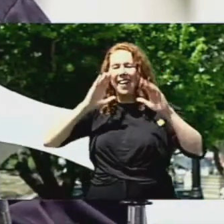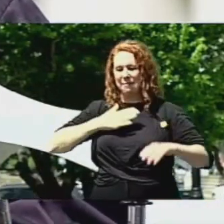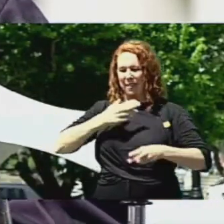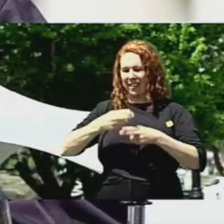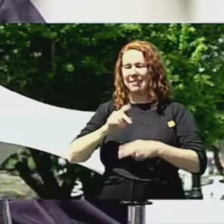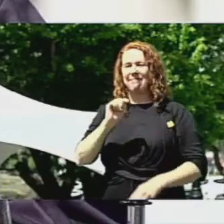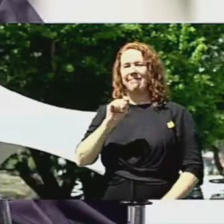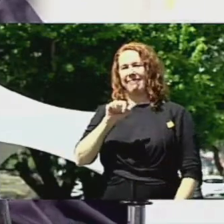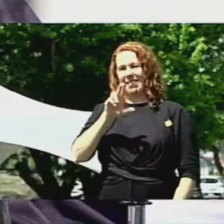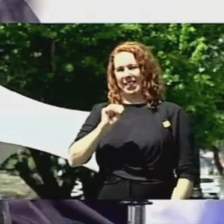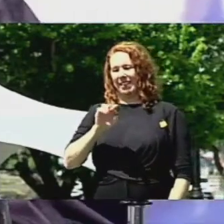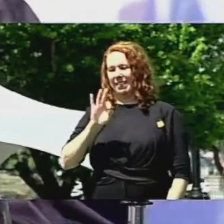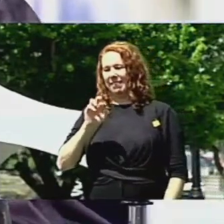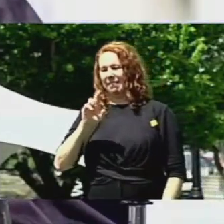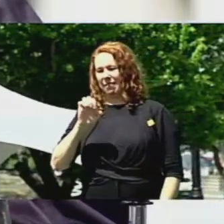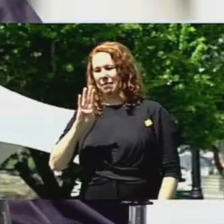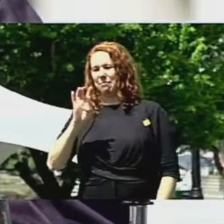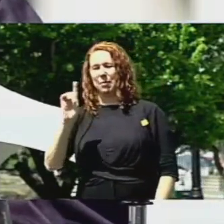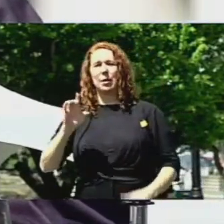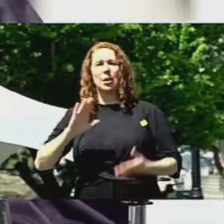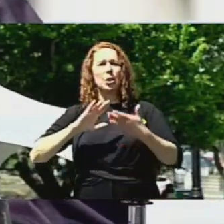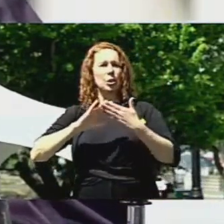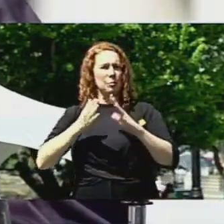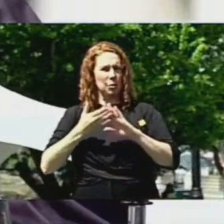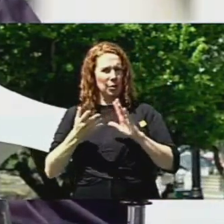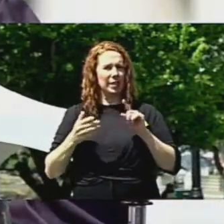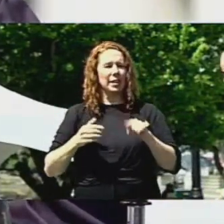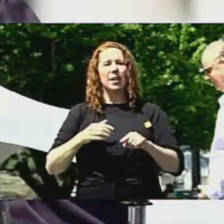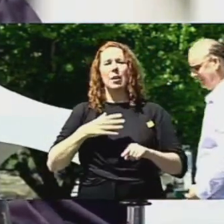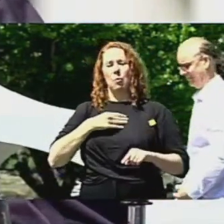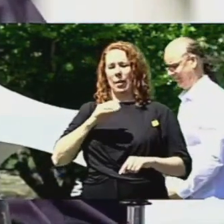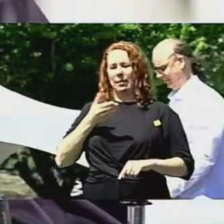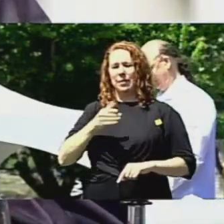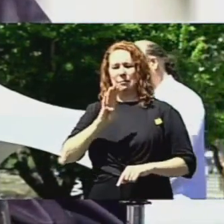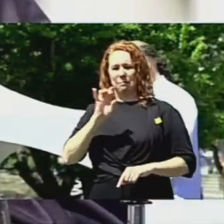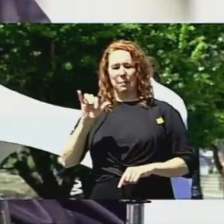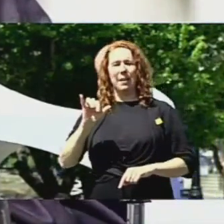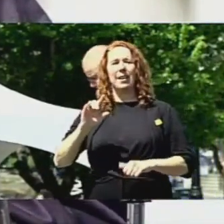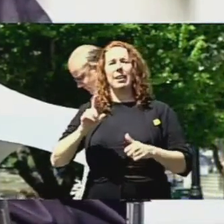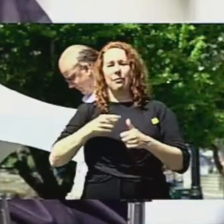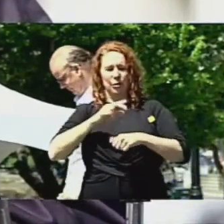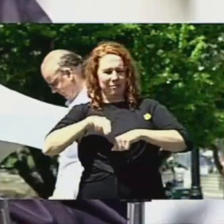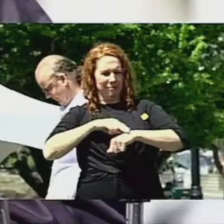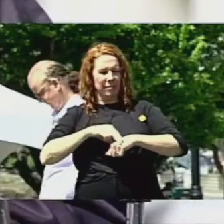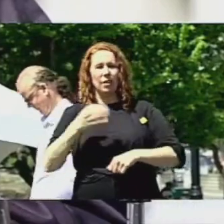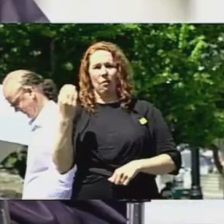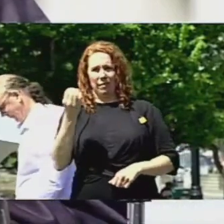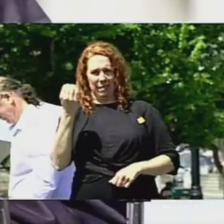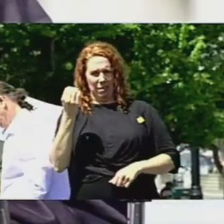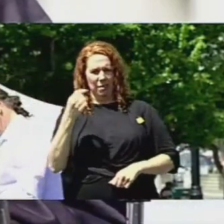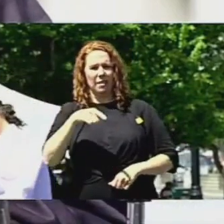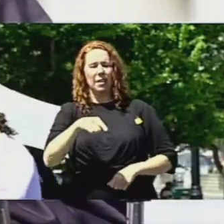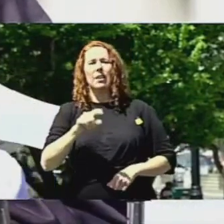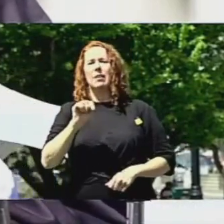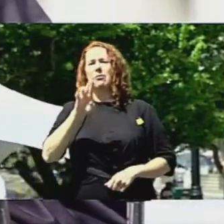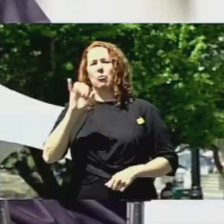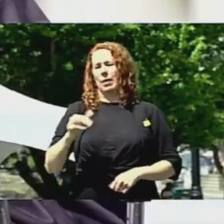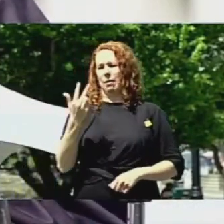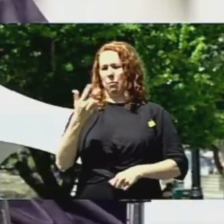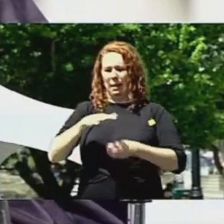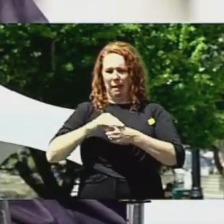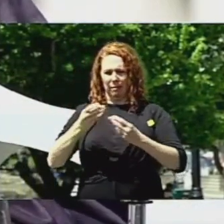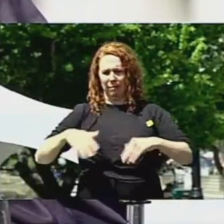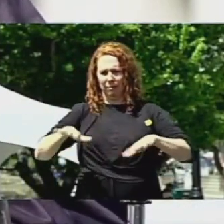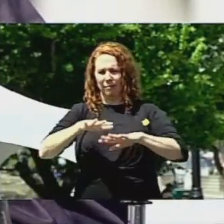name is Talon Firebird. My community is Whitefish Bay First Nation, which is in Ontario, deep within the Treaty 3 territory.